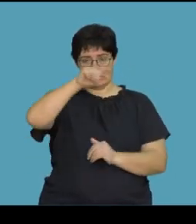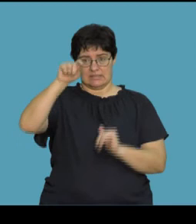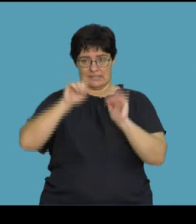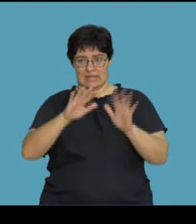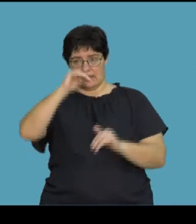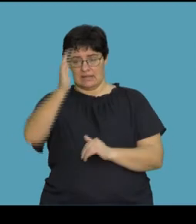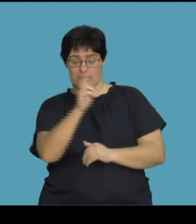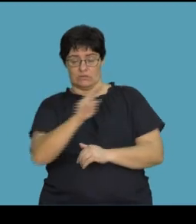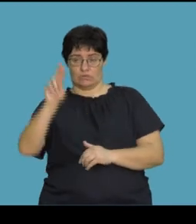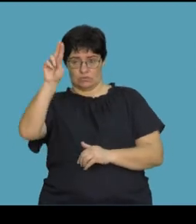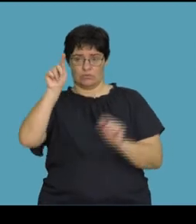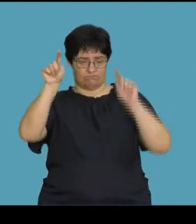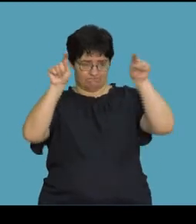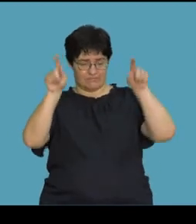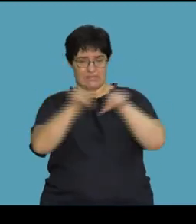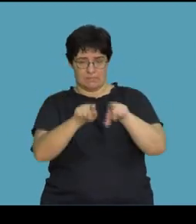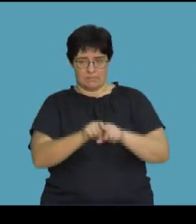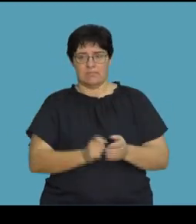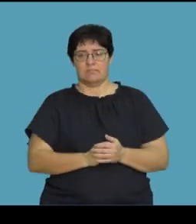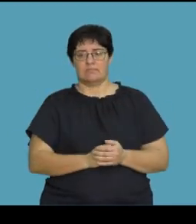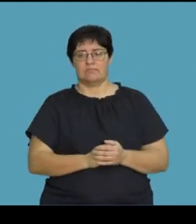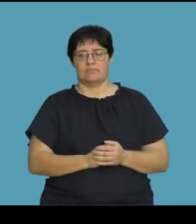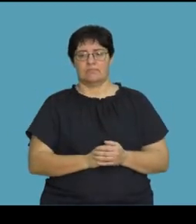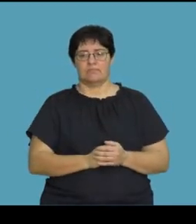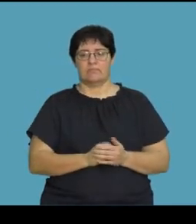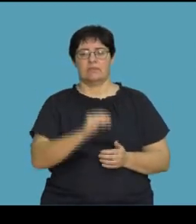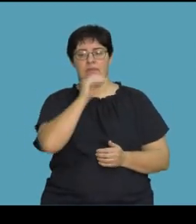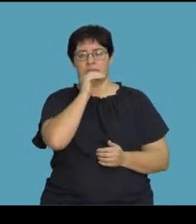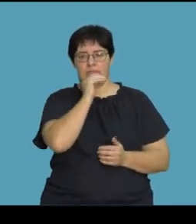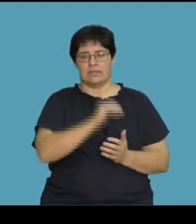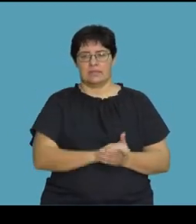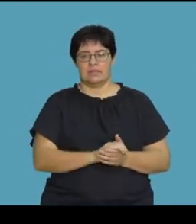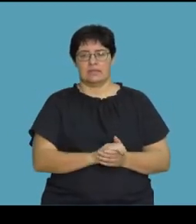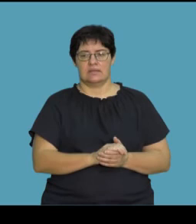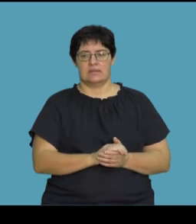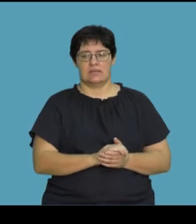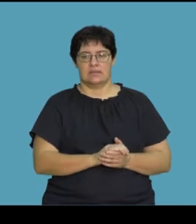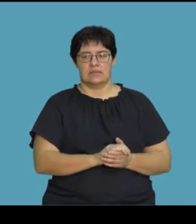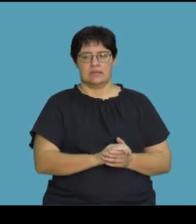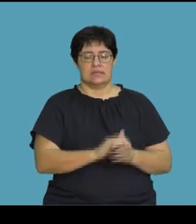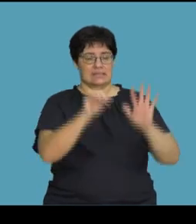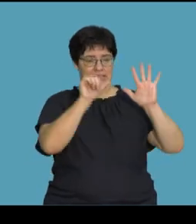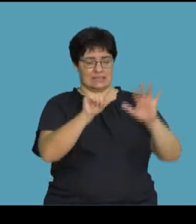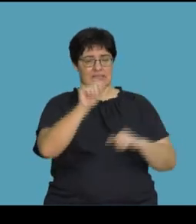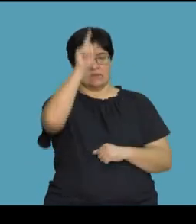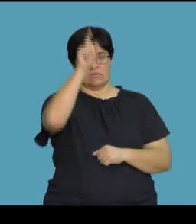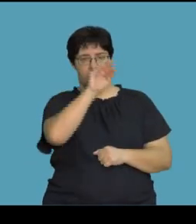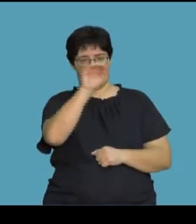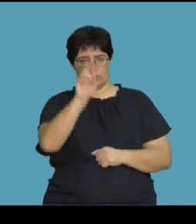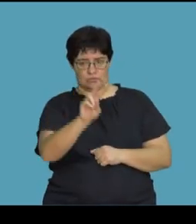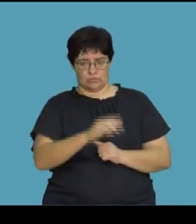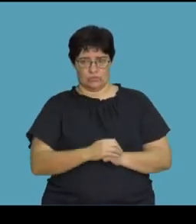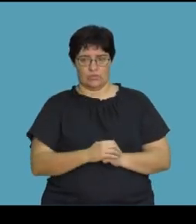2 outside there as well. So this will be the same as 6 to the exponent of 1 over